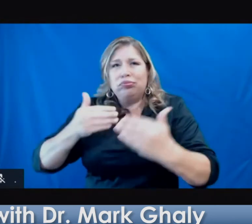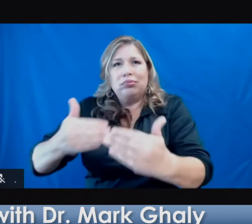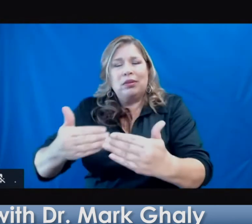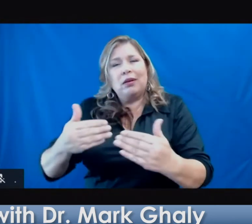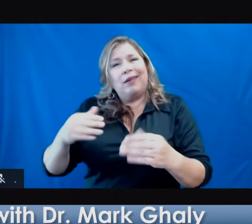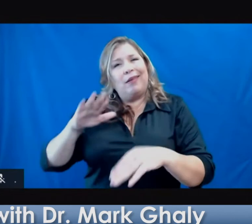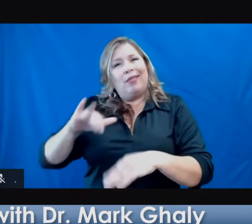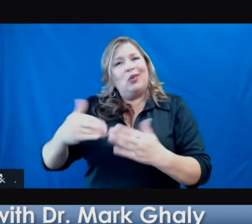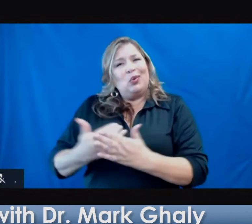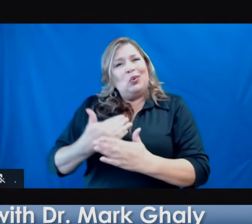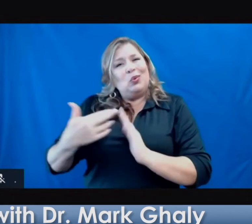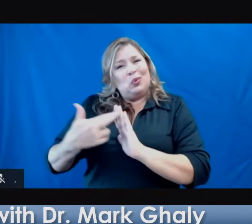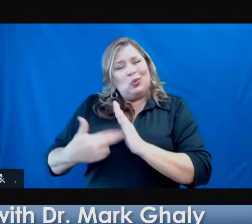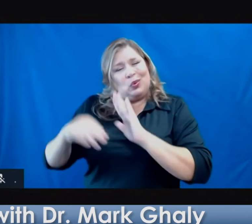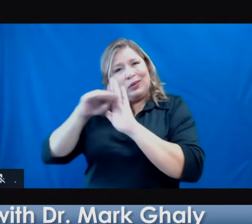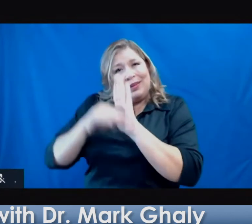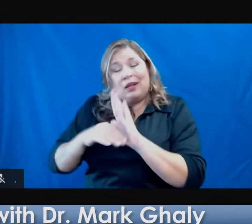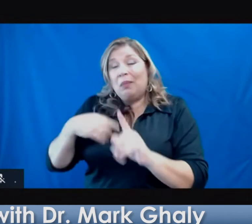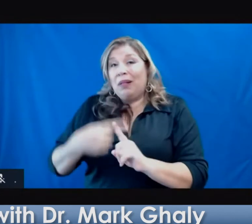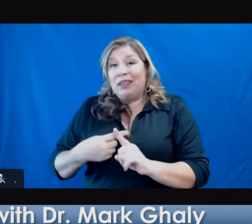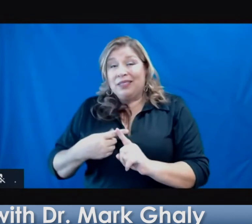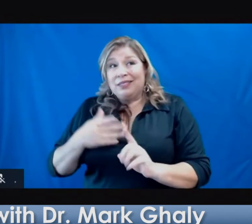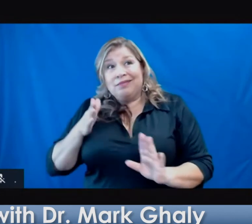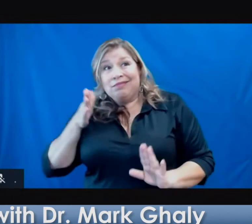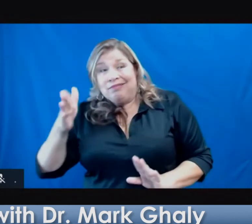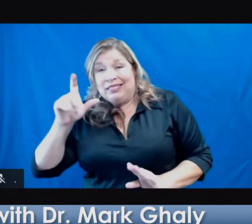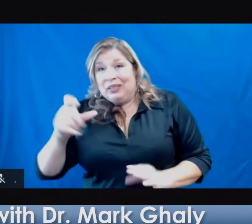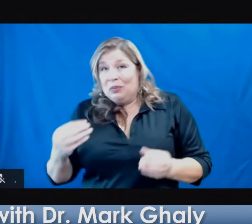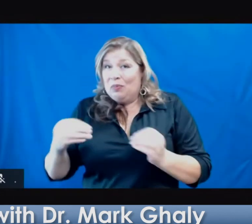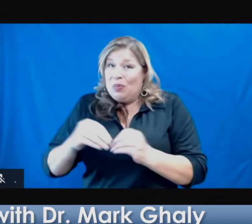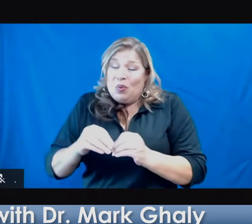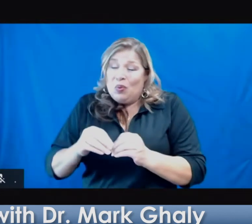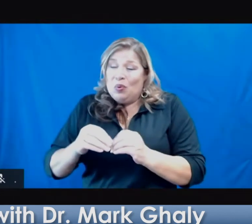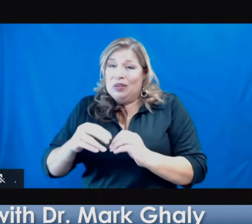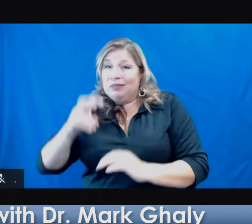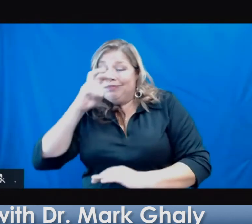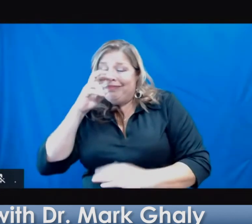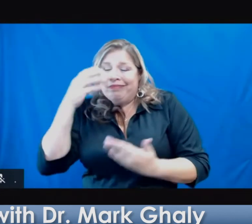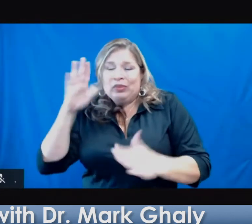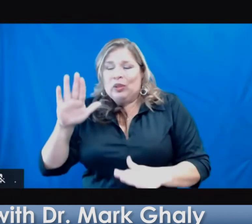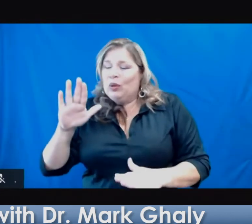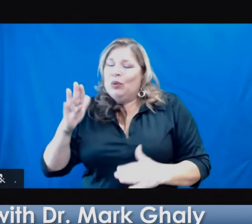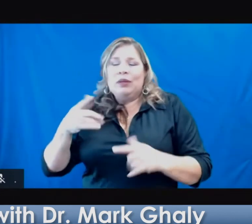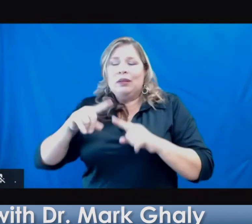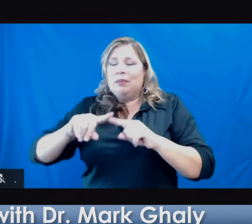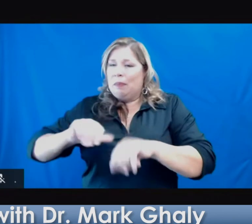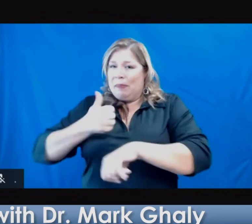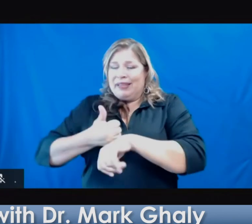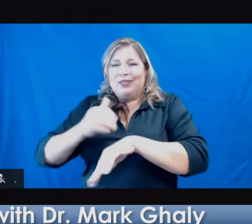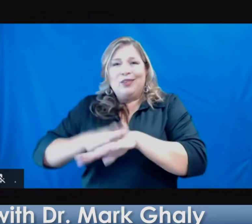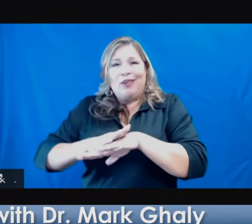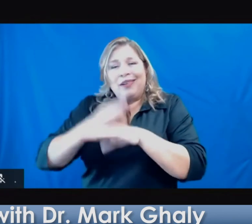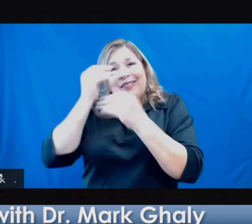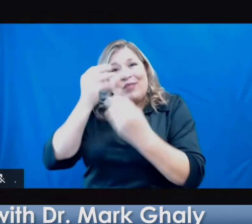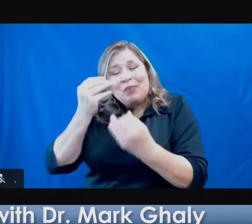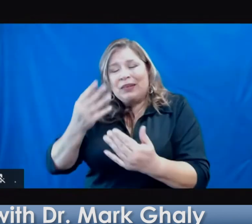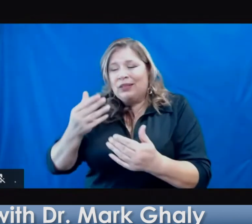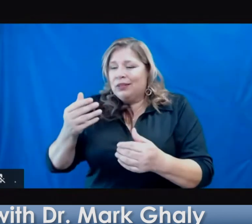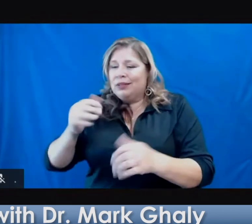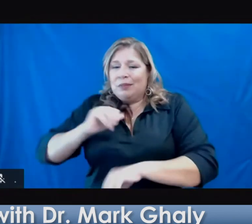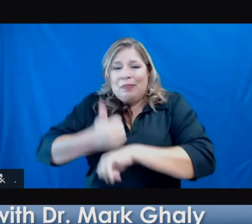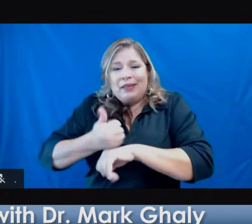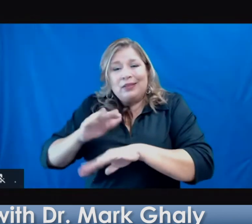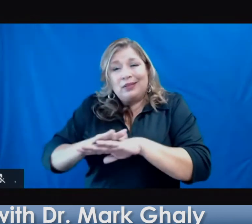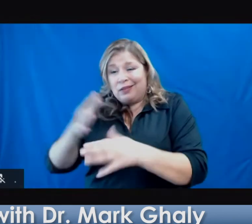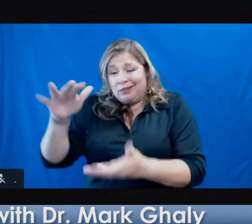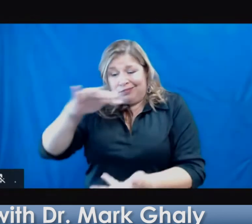on the need for future actions if that time comes. We will be guided by the data and the science. We will continue to come